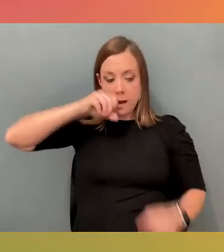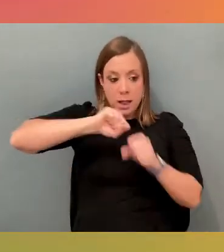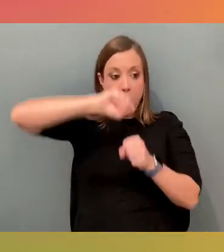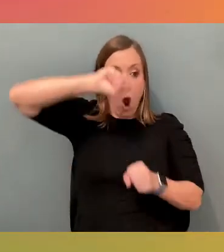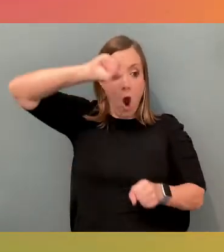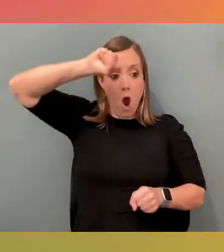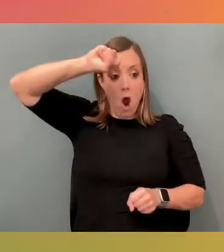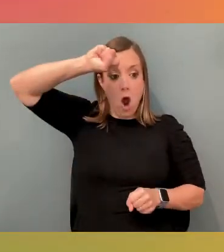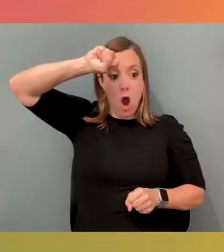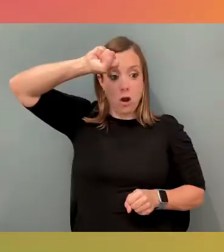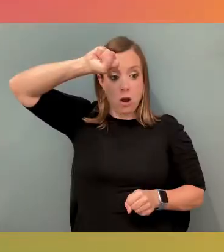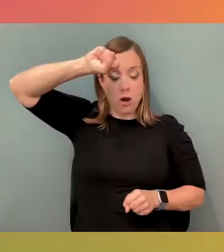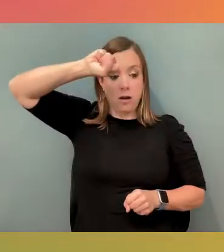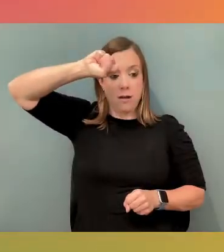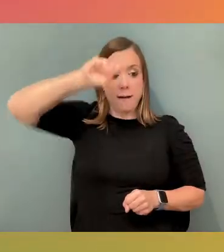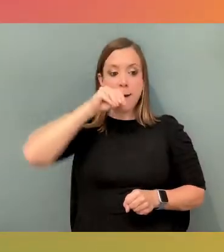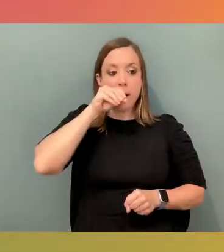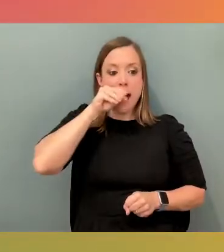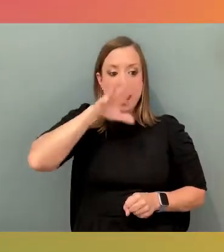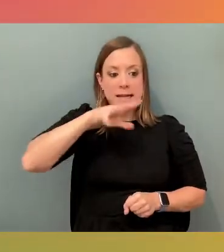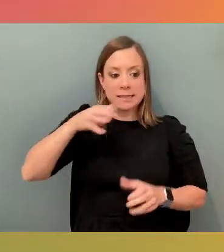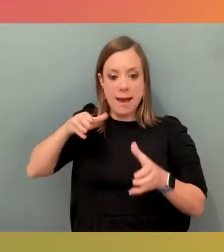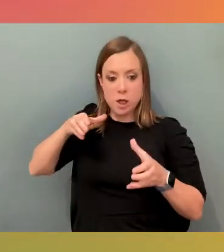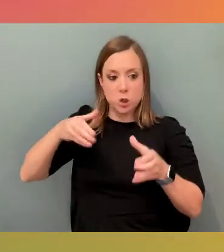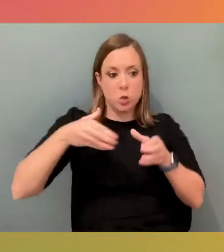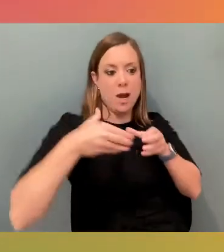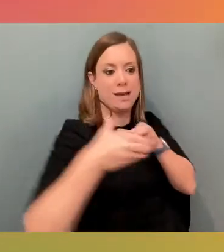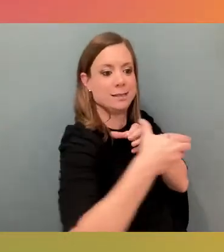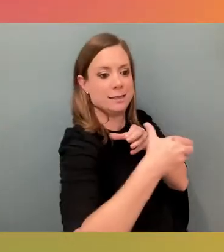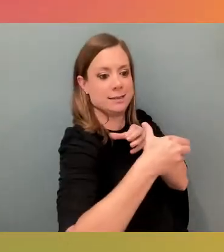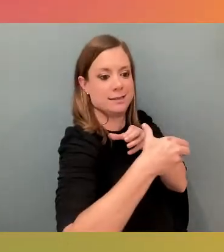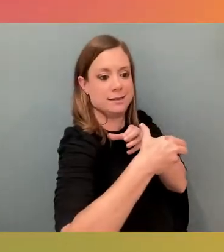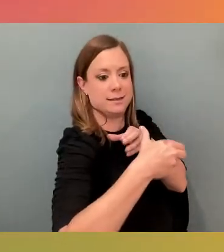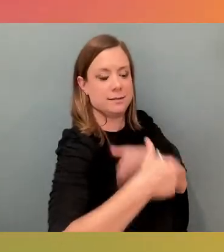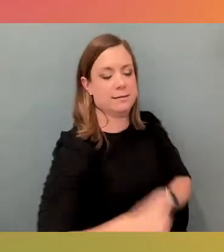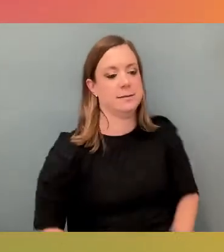And exhale, gaze over that left shoulder.